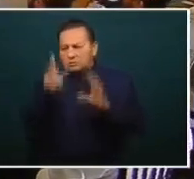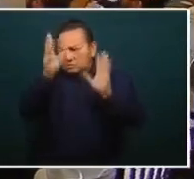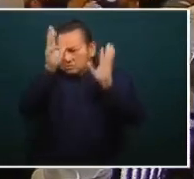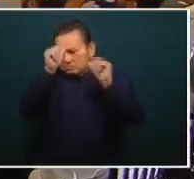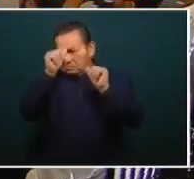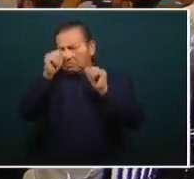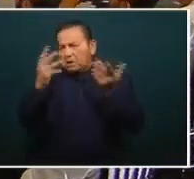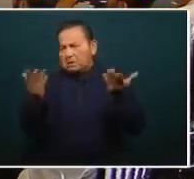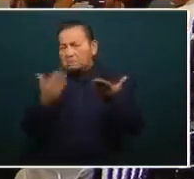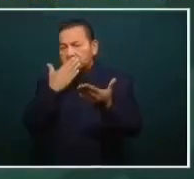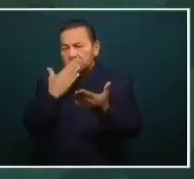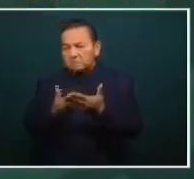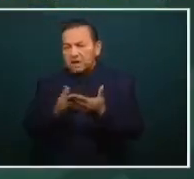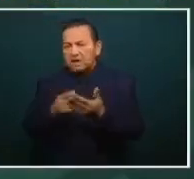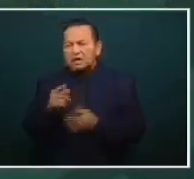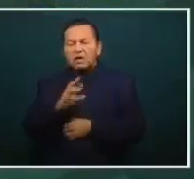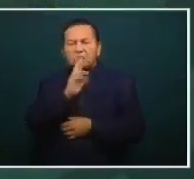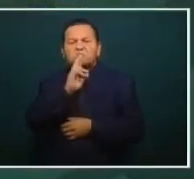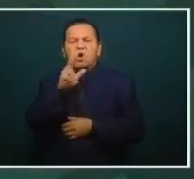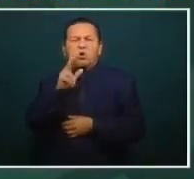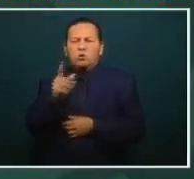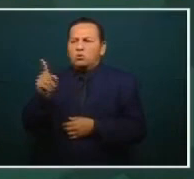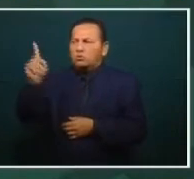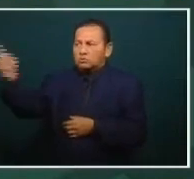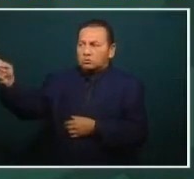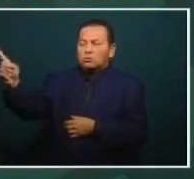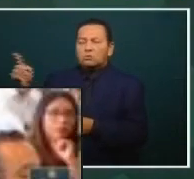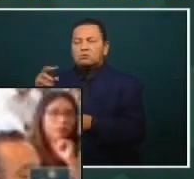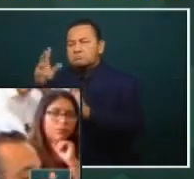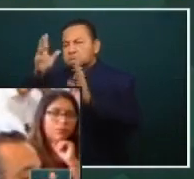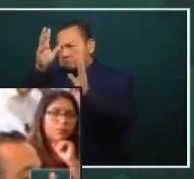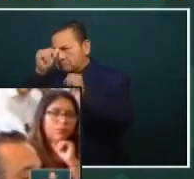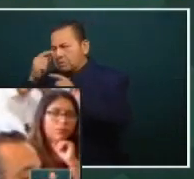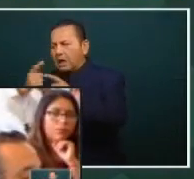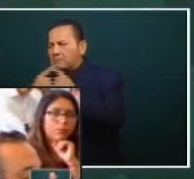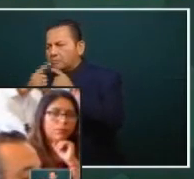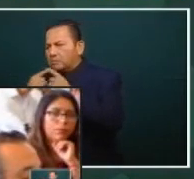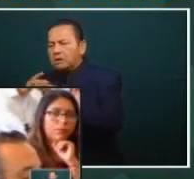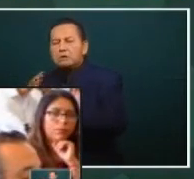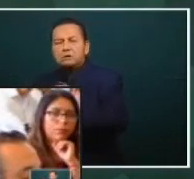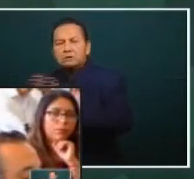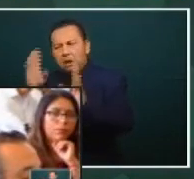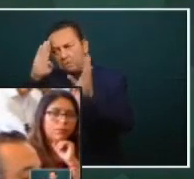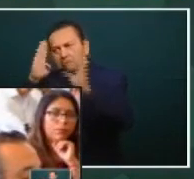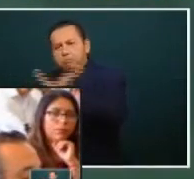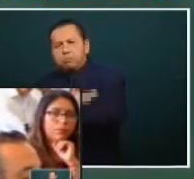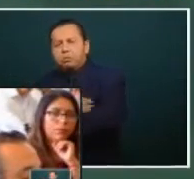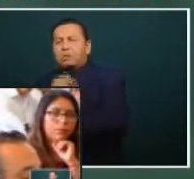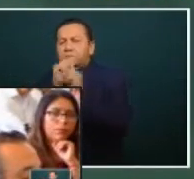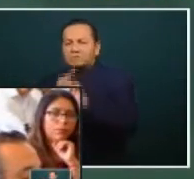It is convenient for all of us to come to an agreement,